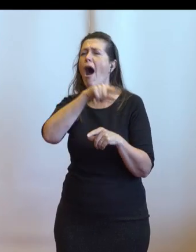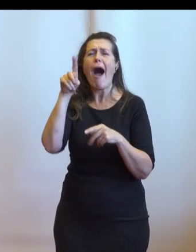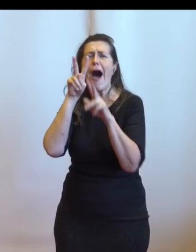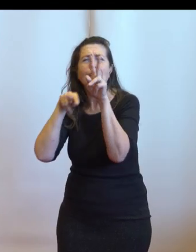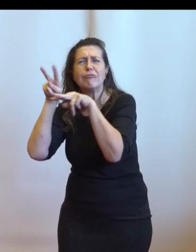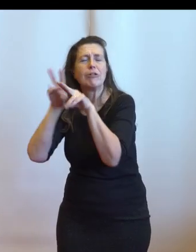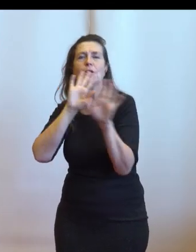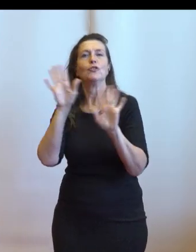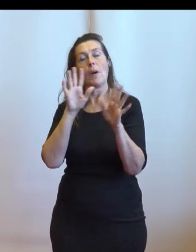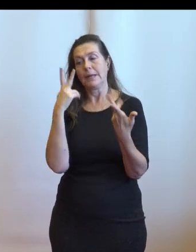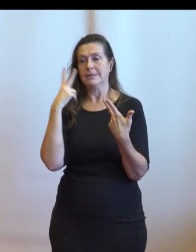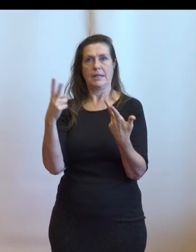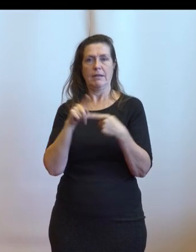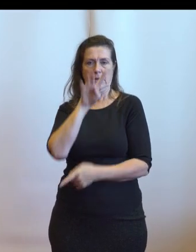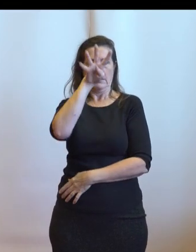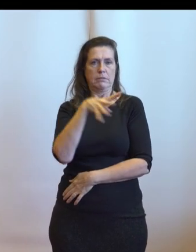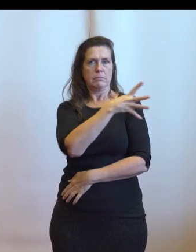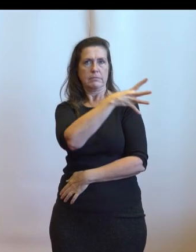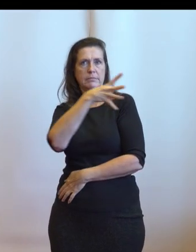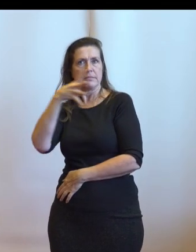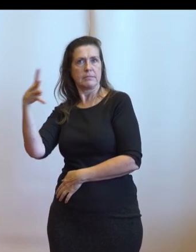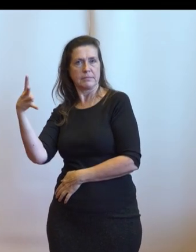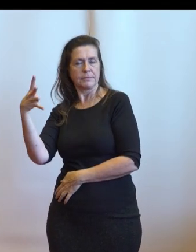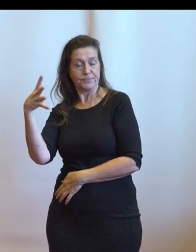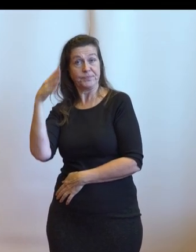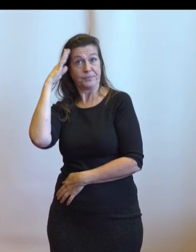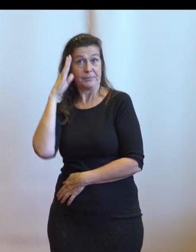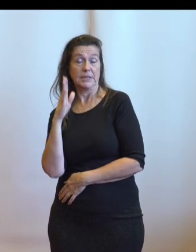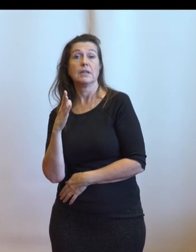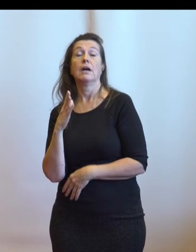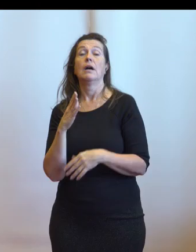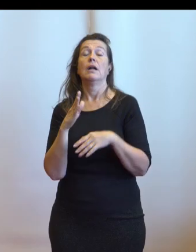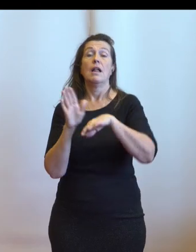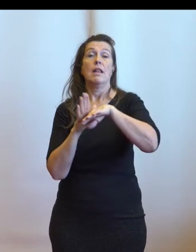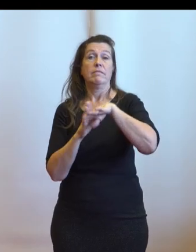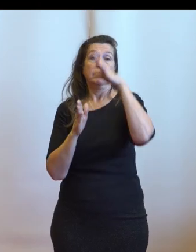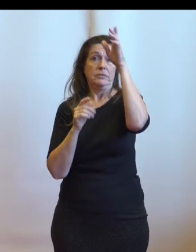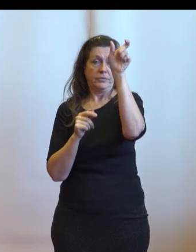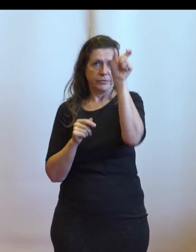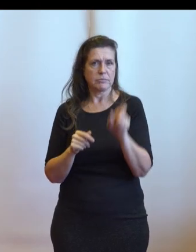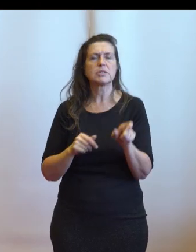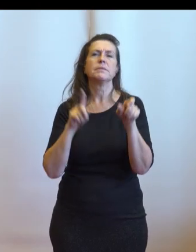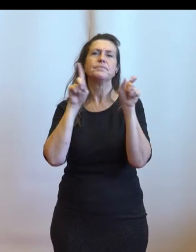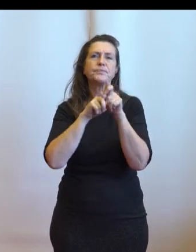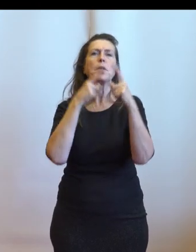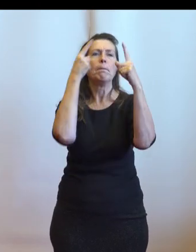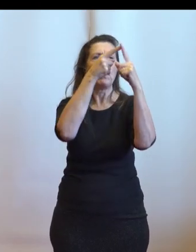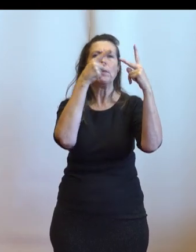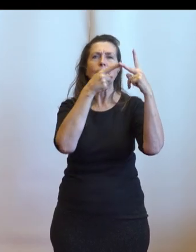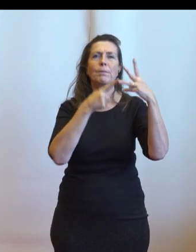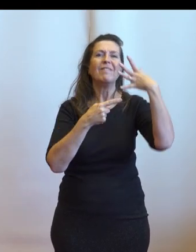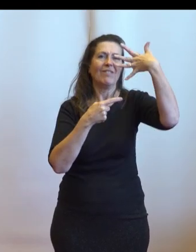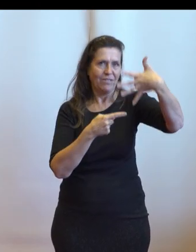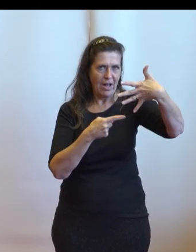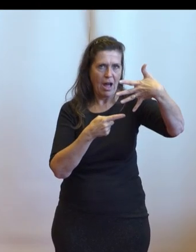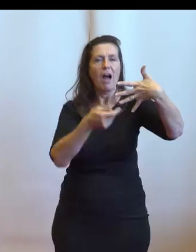wanted to do is to show you the grid formation on it. So down the left-hand side, you've got those charter points, the first 5, and the next